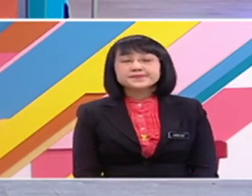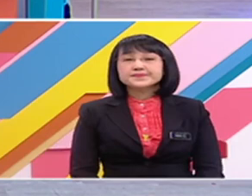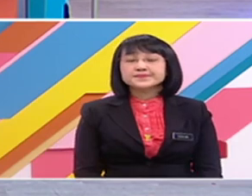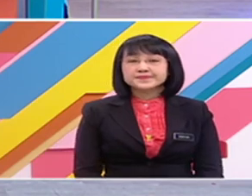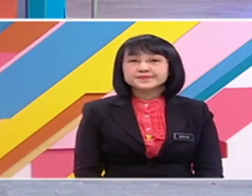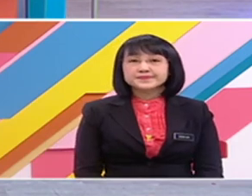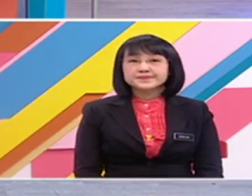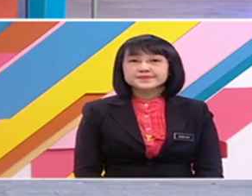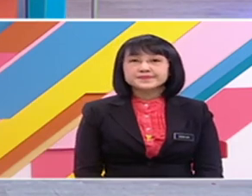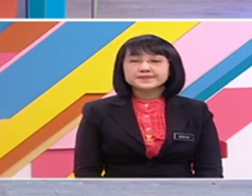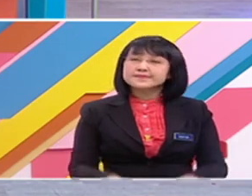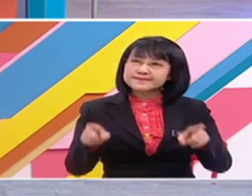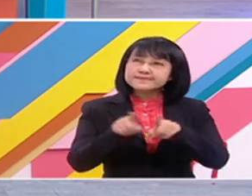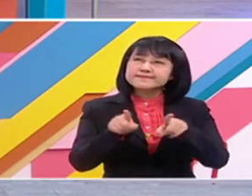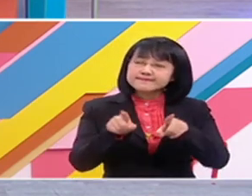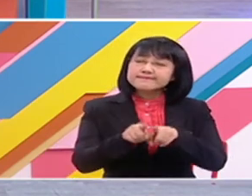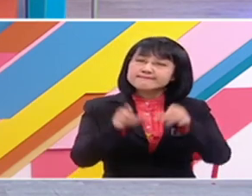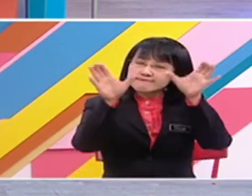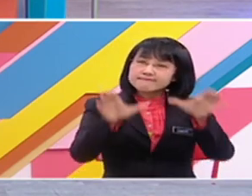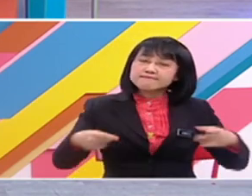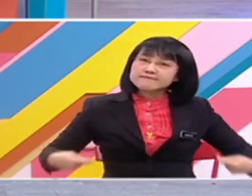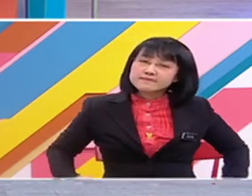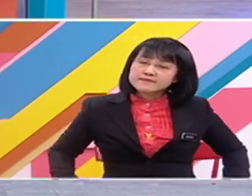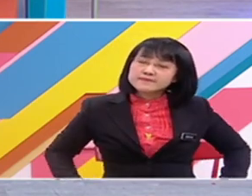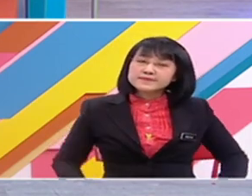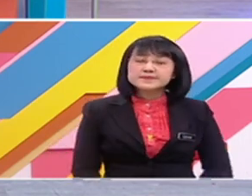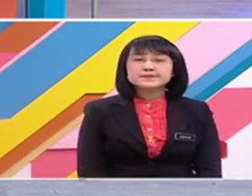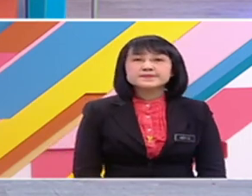same like a trousers, but there is no